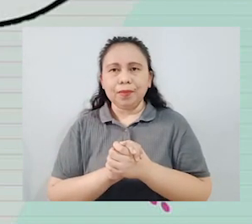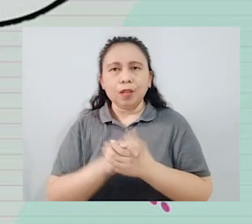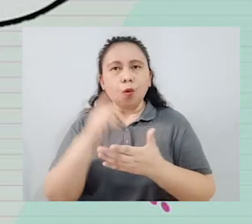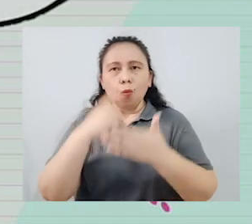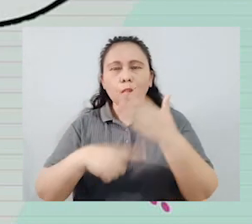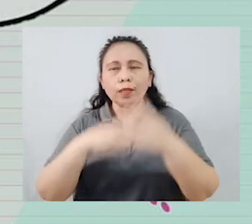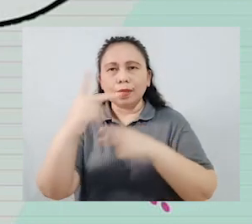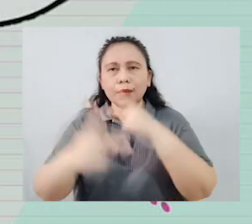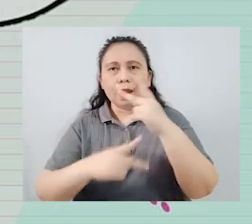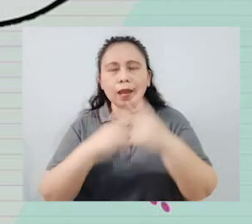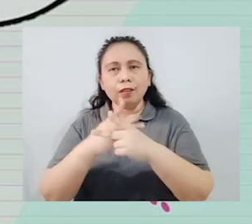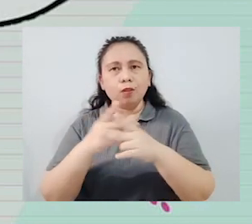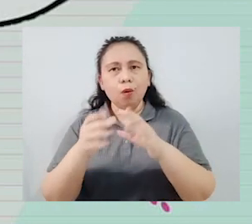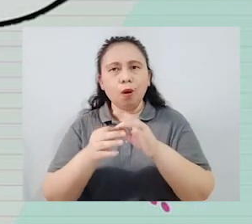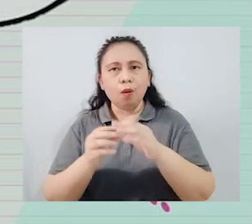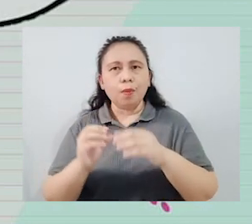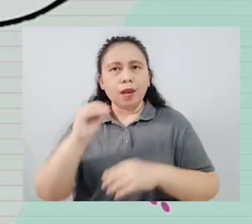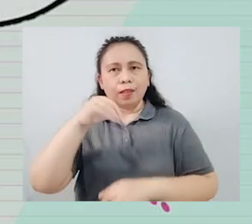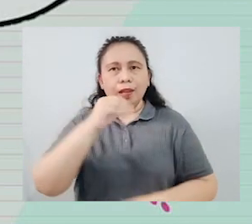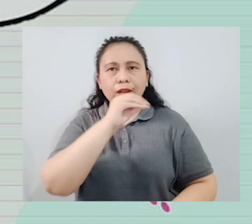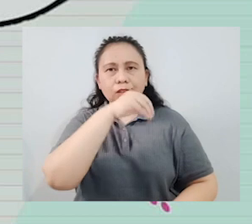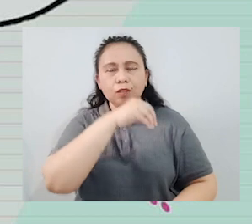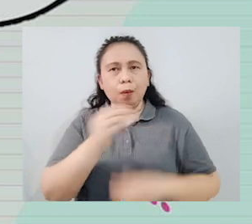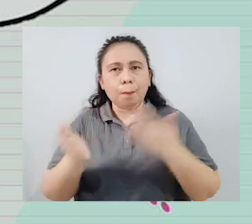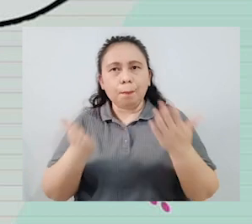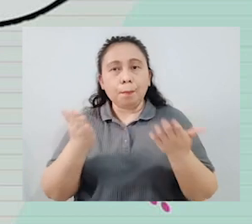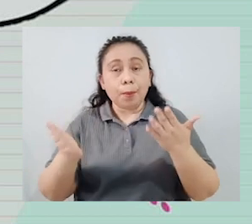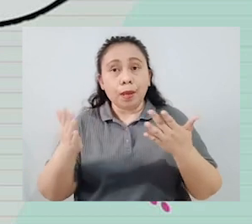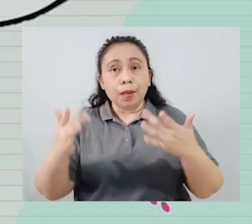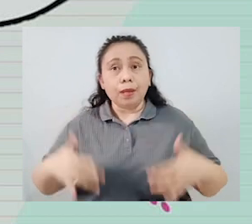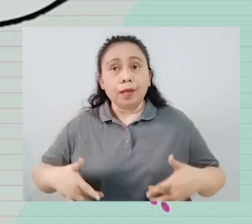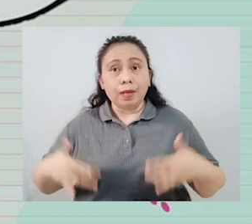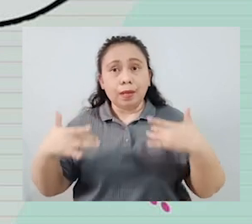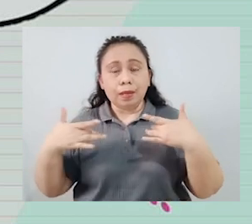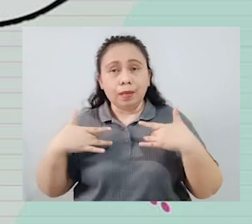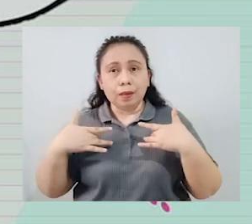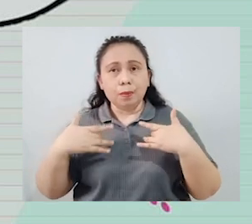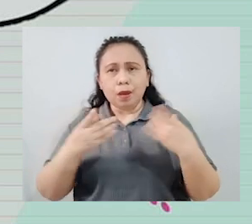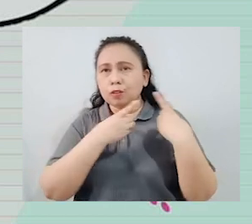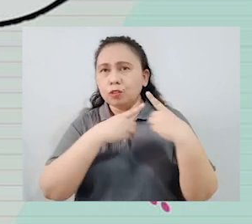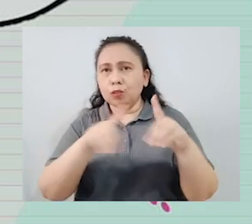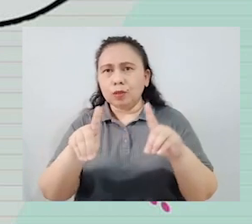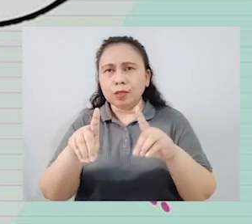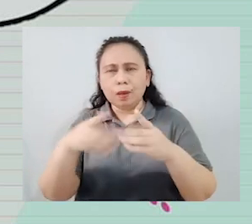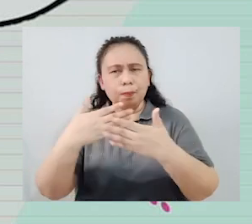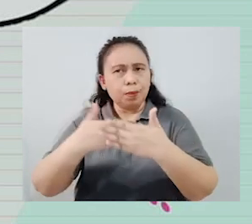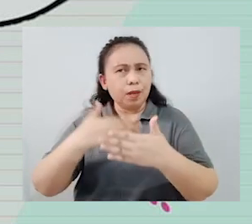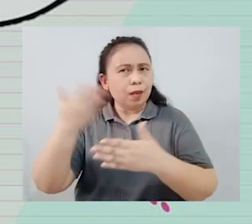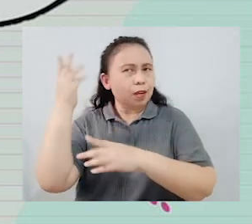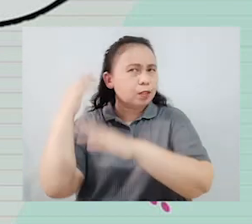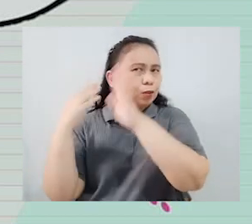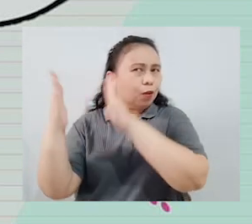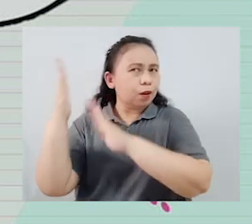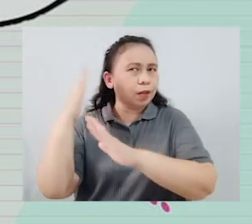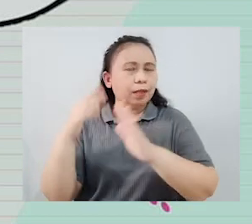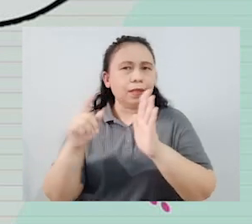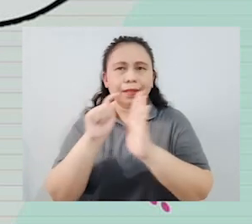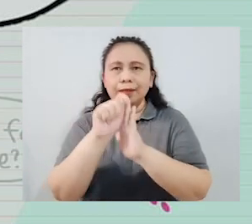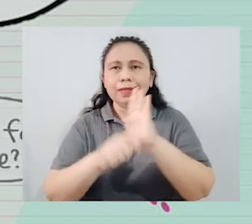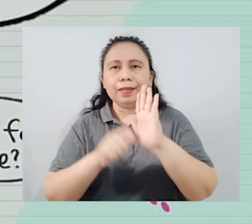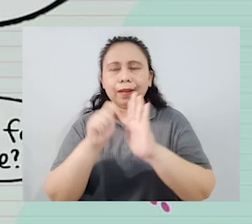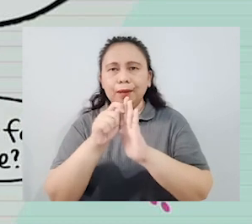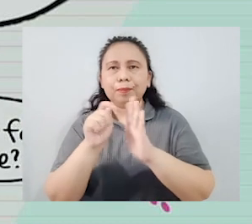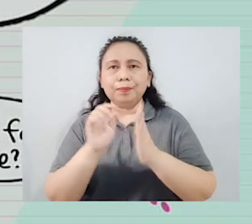What kind of dinosaurs might have inhabited the Philippine Islands during the prehistoric era?